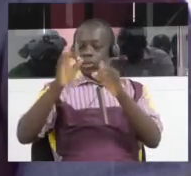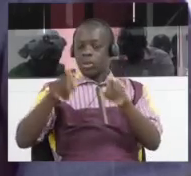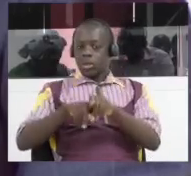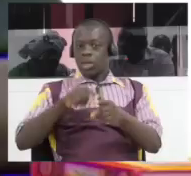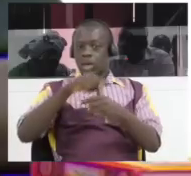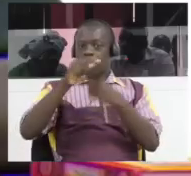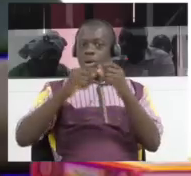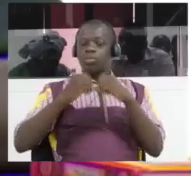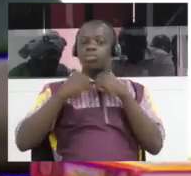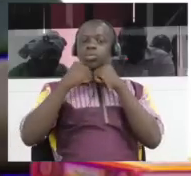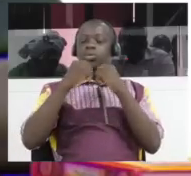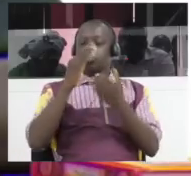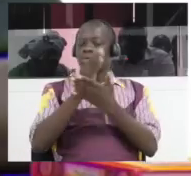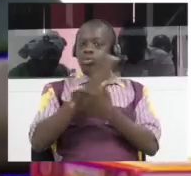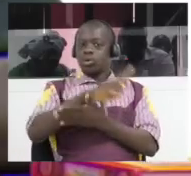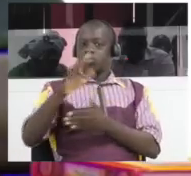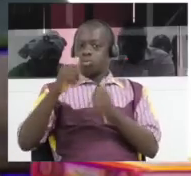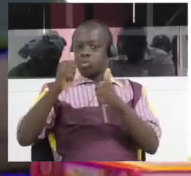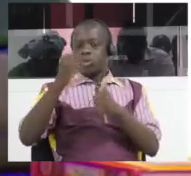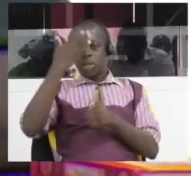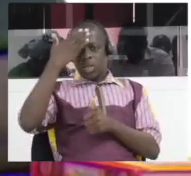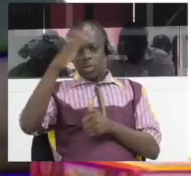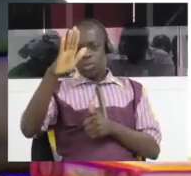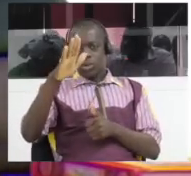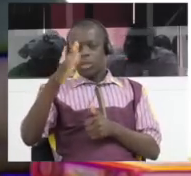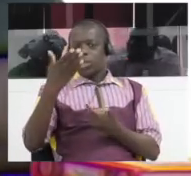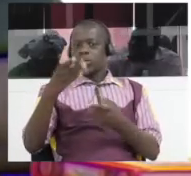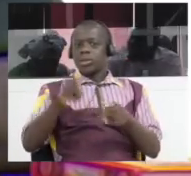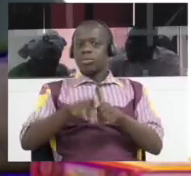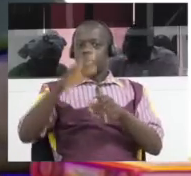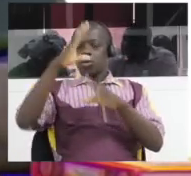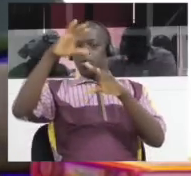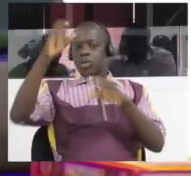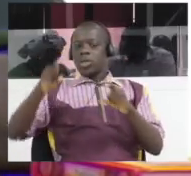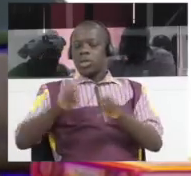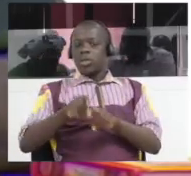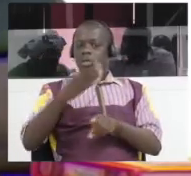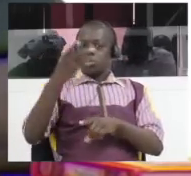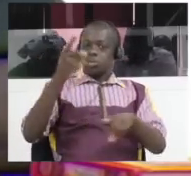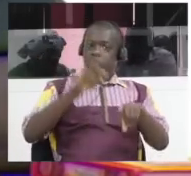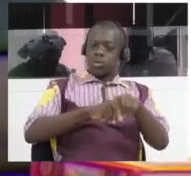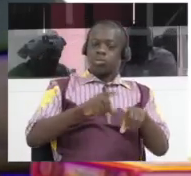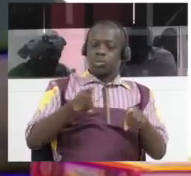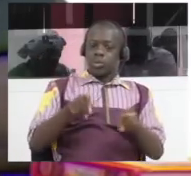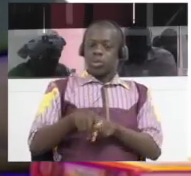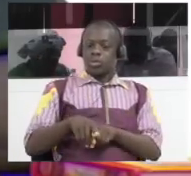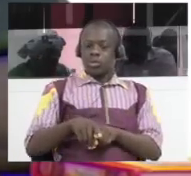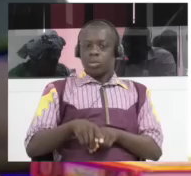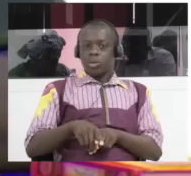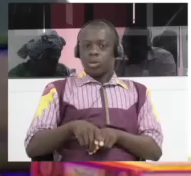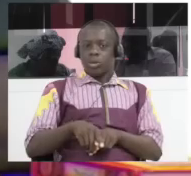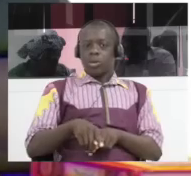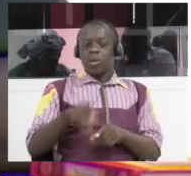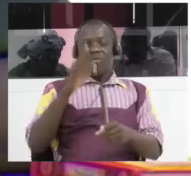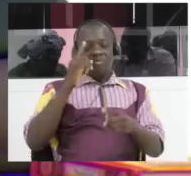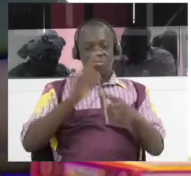description of him, he was not a well-behaved officer. He was emotional, sentimental, and then sometimes prone